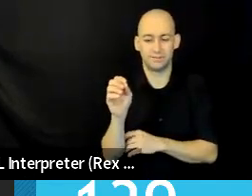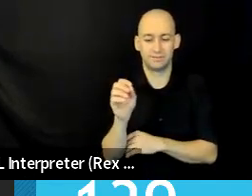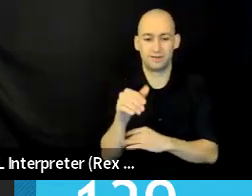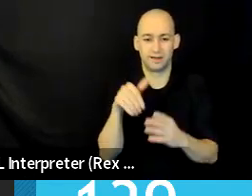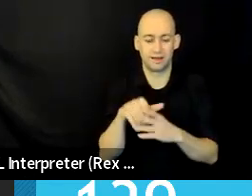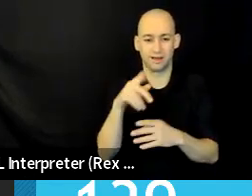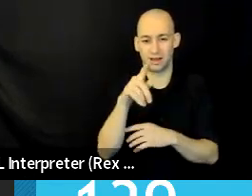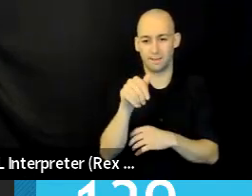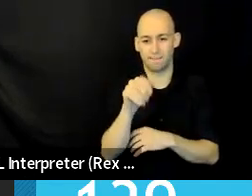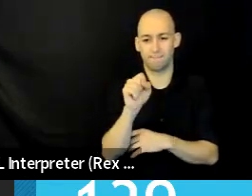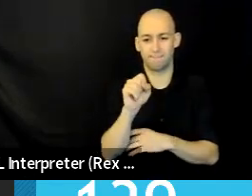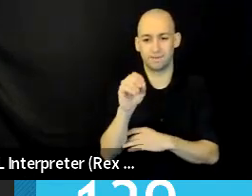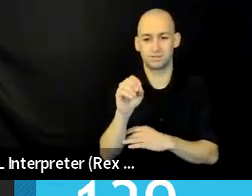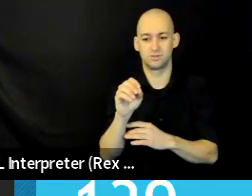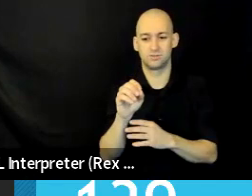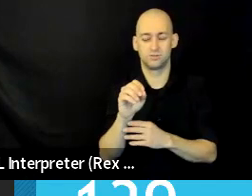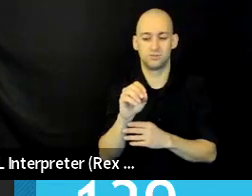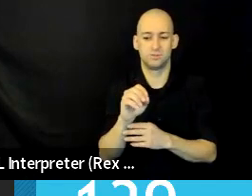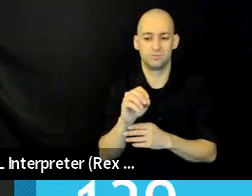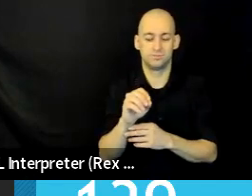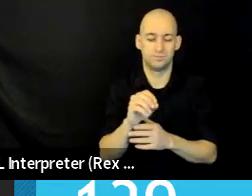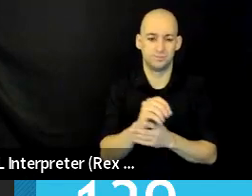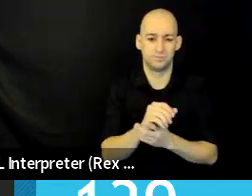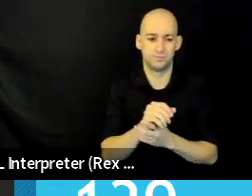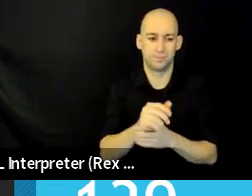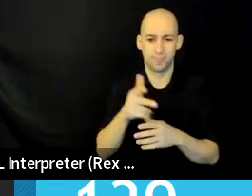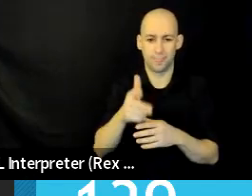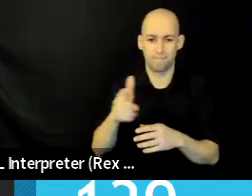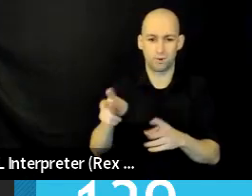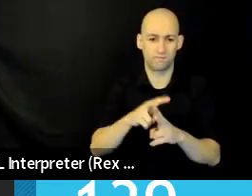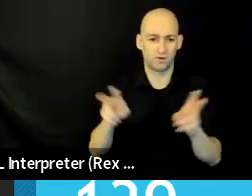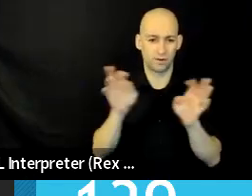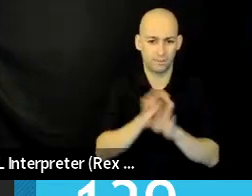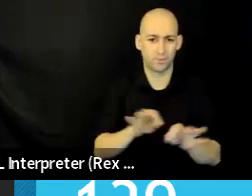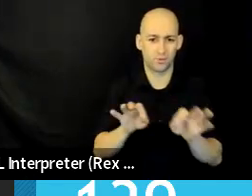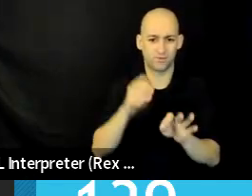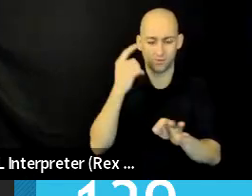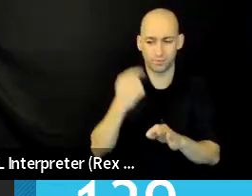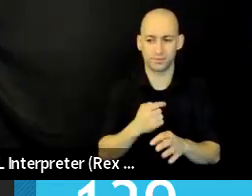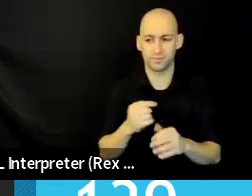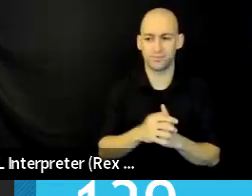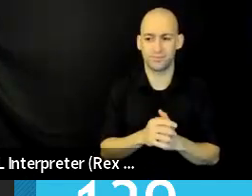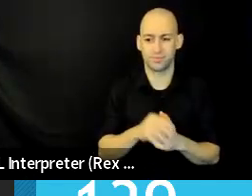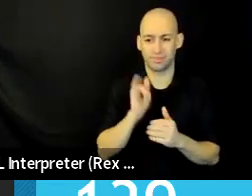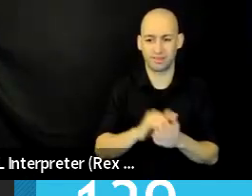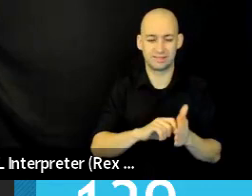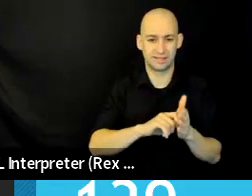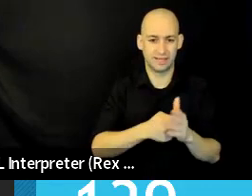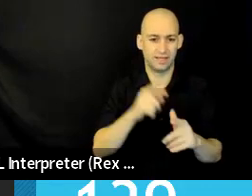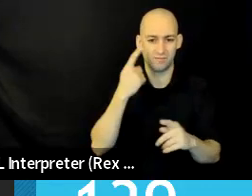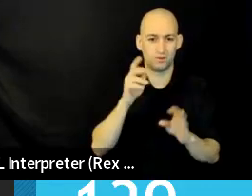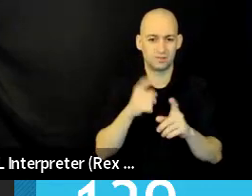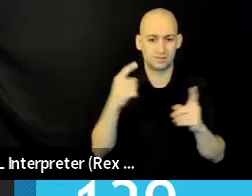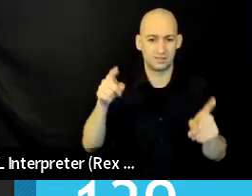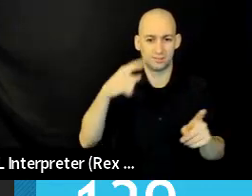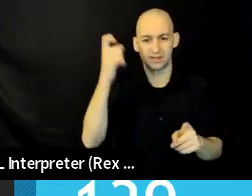Paso Robles. So I want to preserve this, and parking is very important for me because that's the key to our success, because trucks